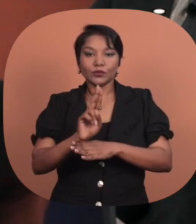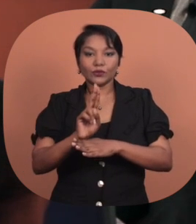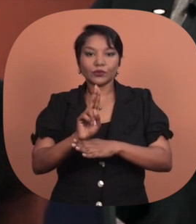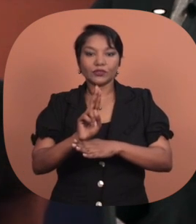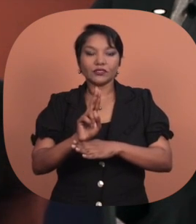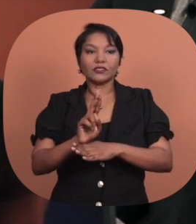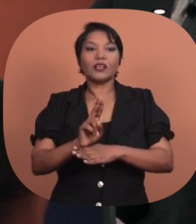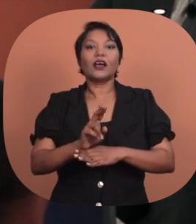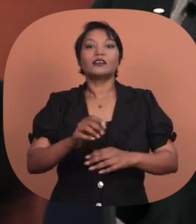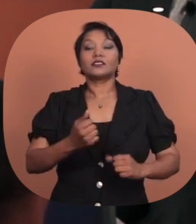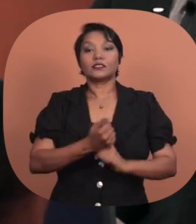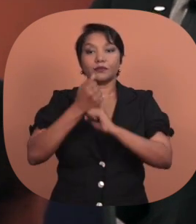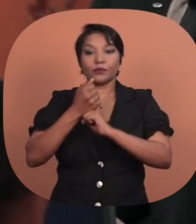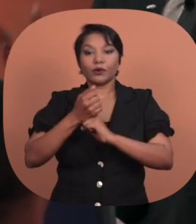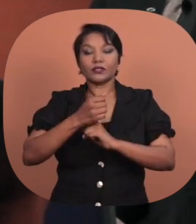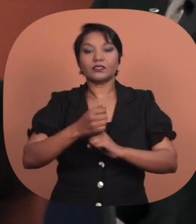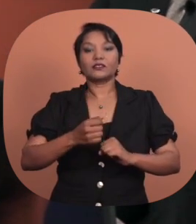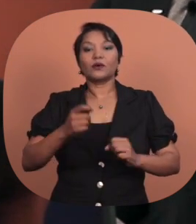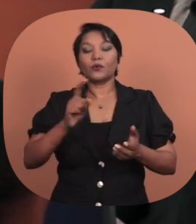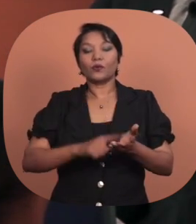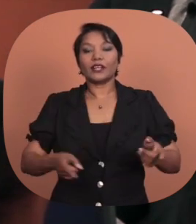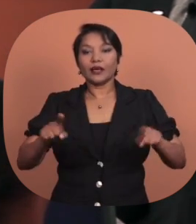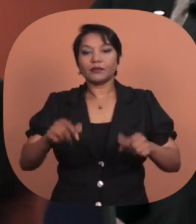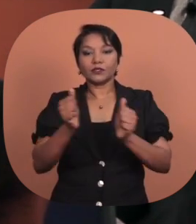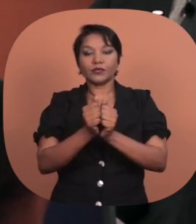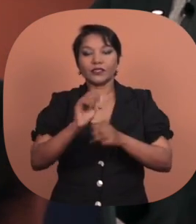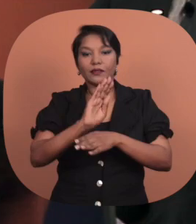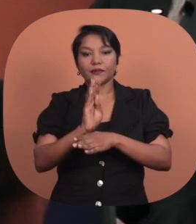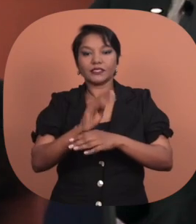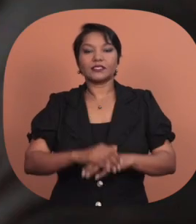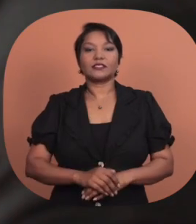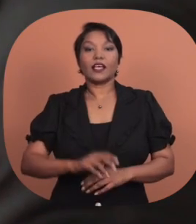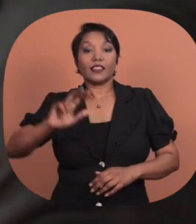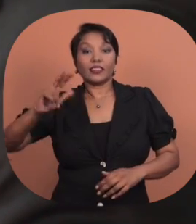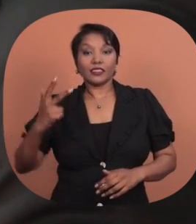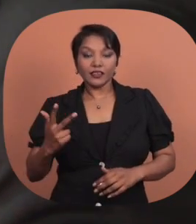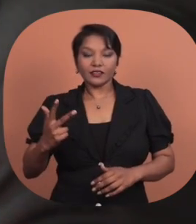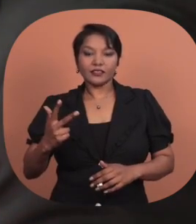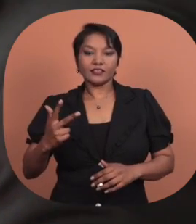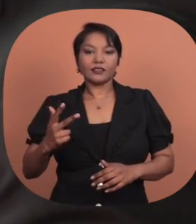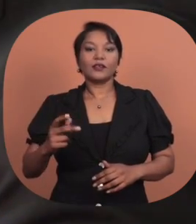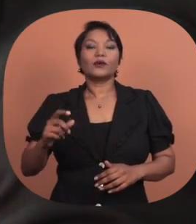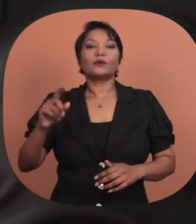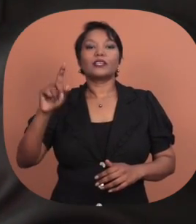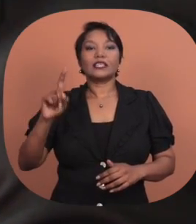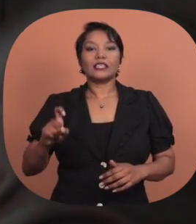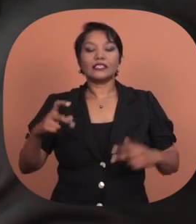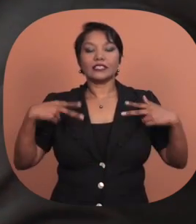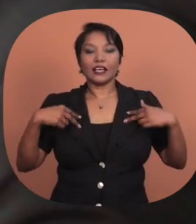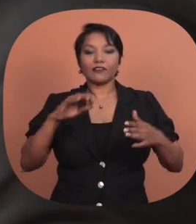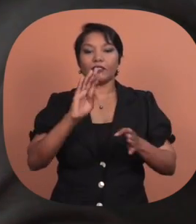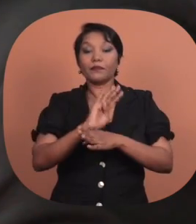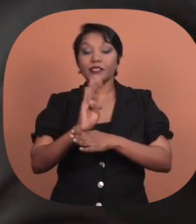portal infrastructure to support the back-end activities that need to happen. And thirdly is the private